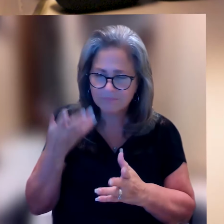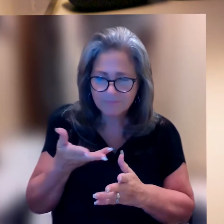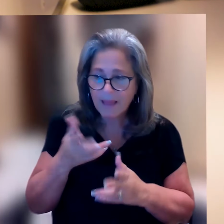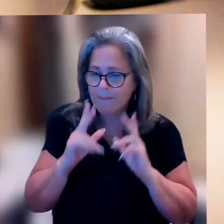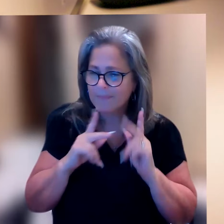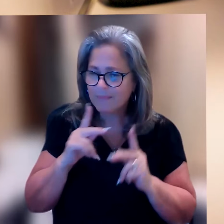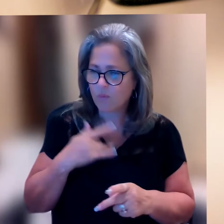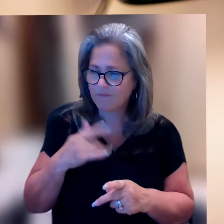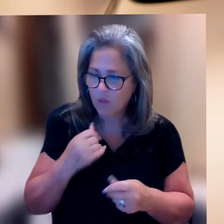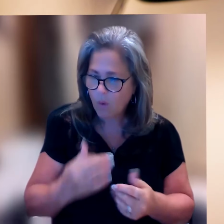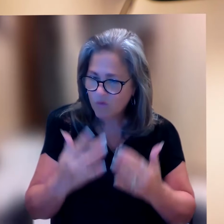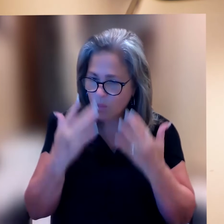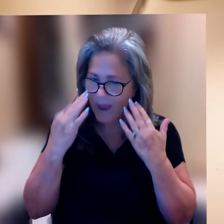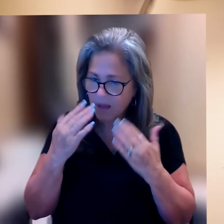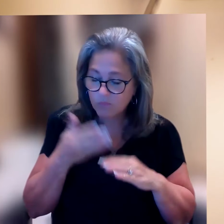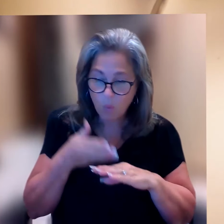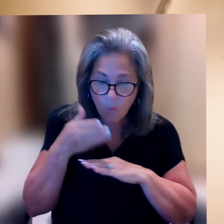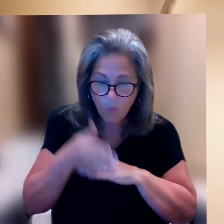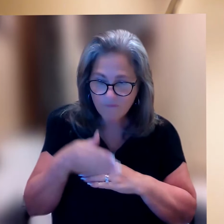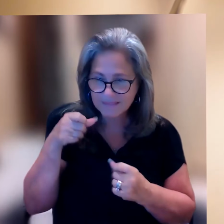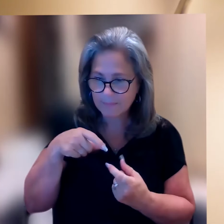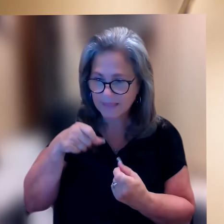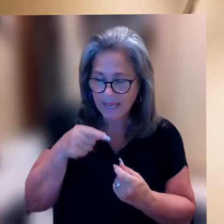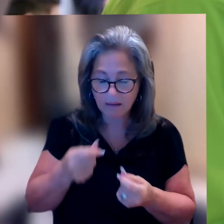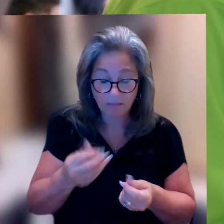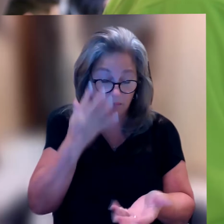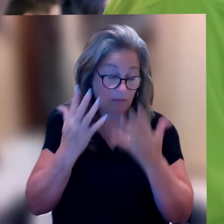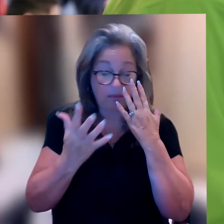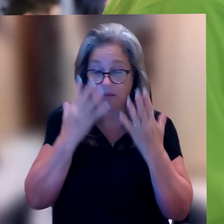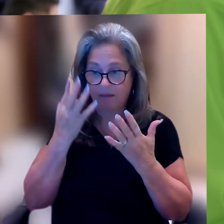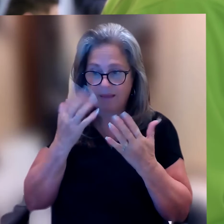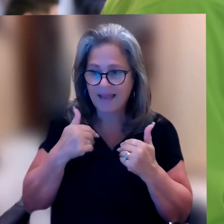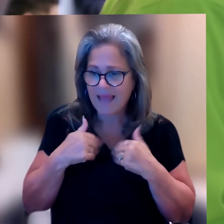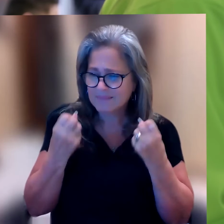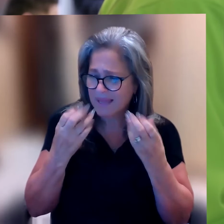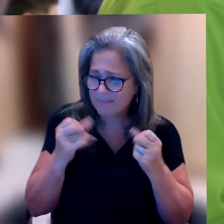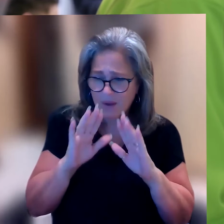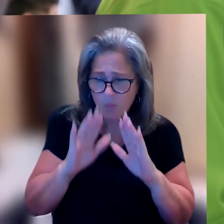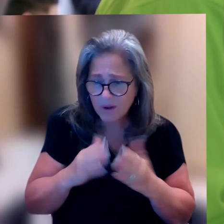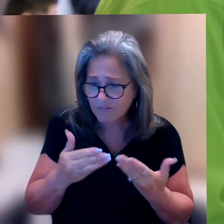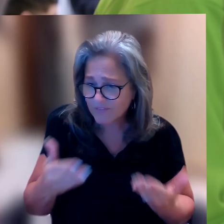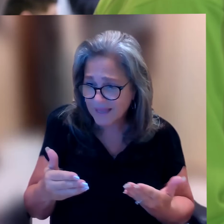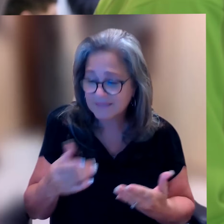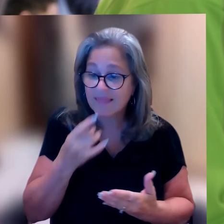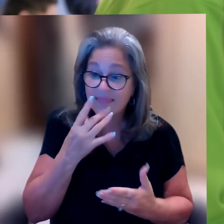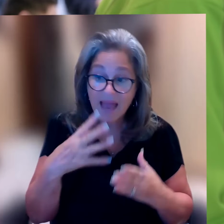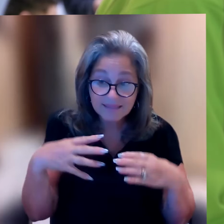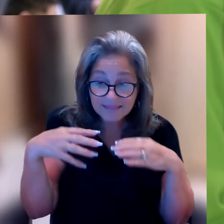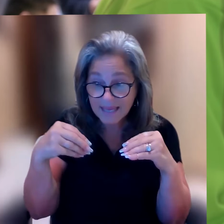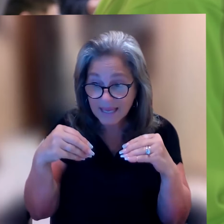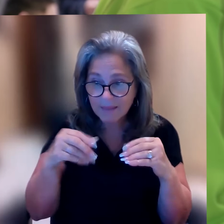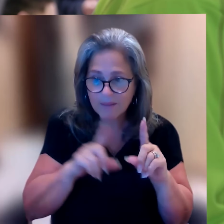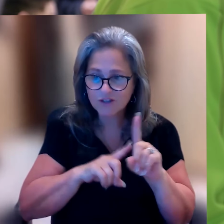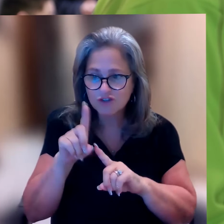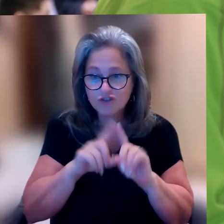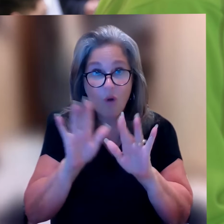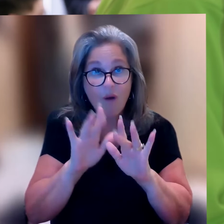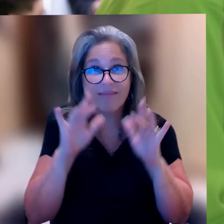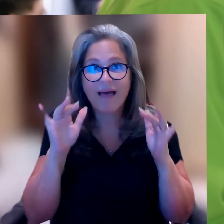may feel overwhelmed or overstimulated. It has a lot of really great features, such as dimmable lights, a